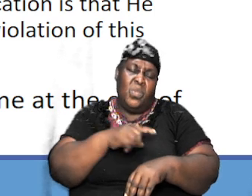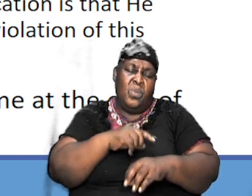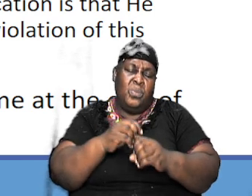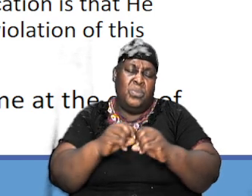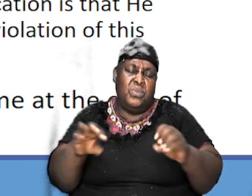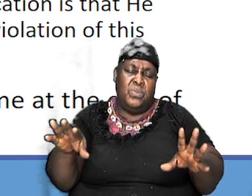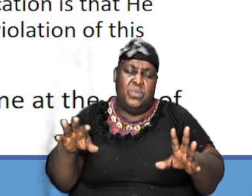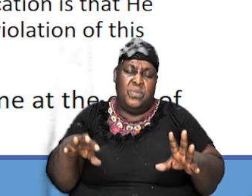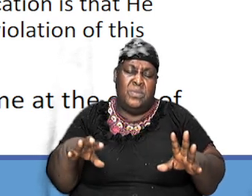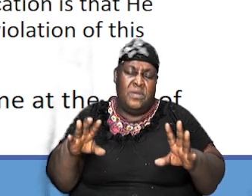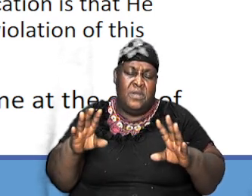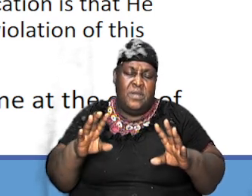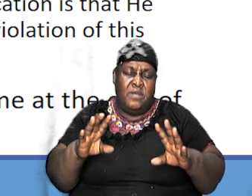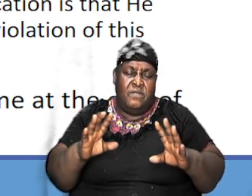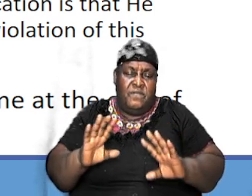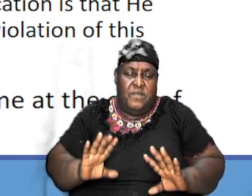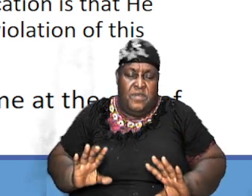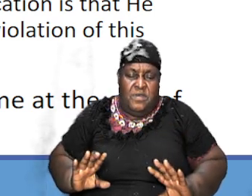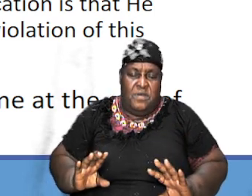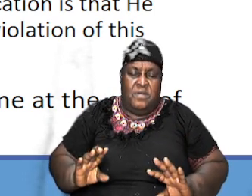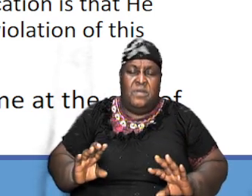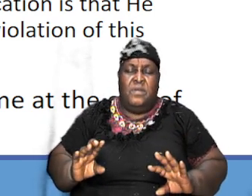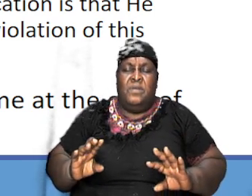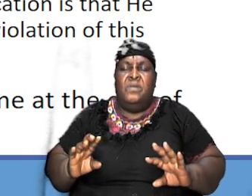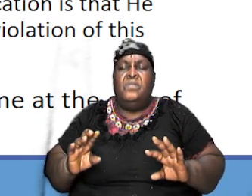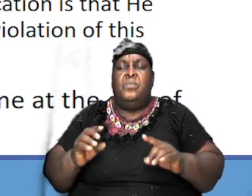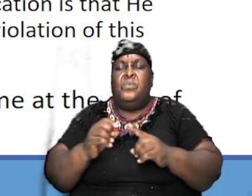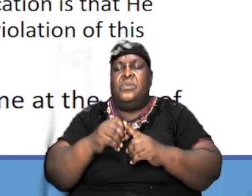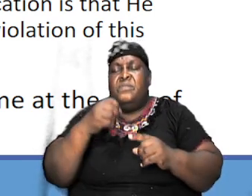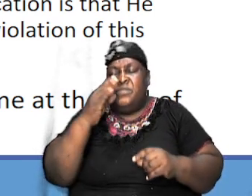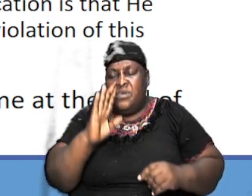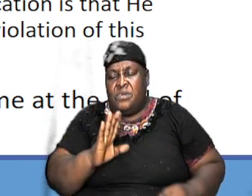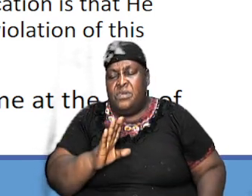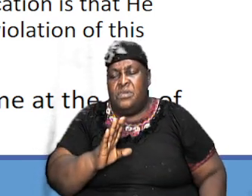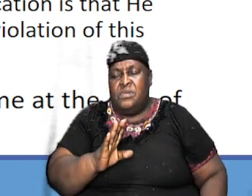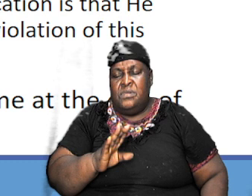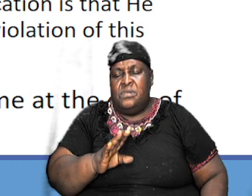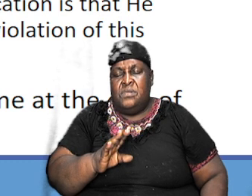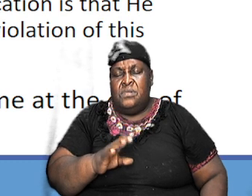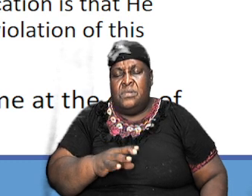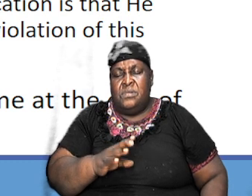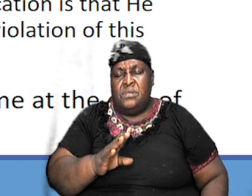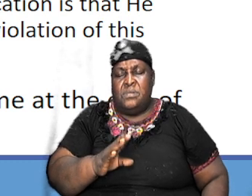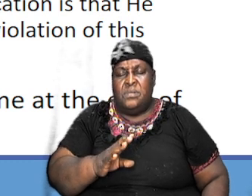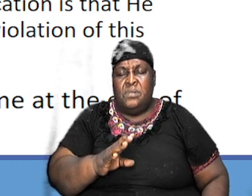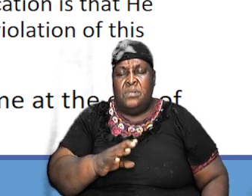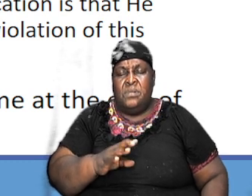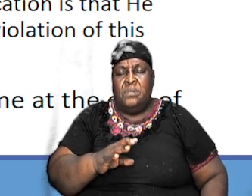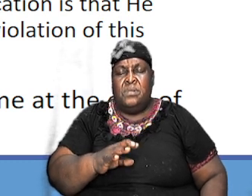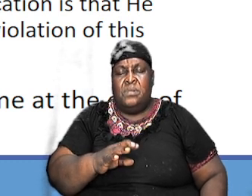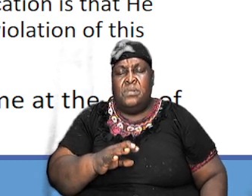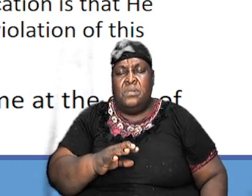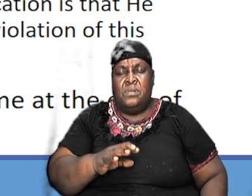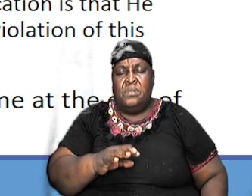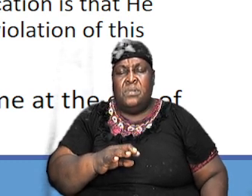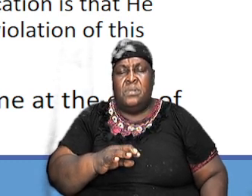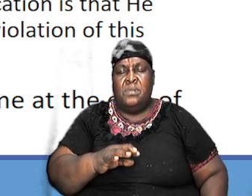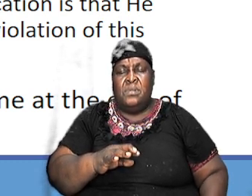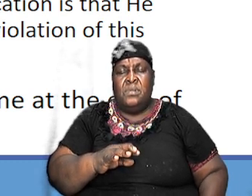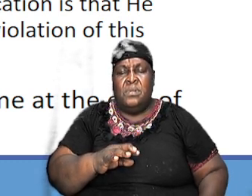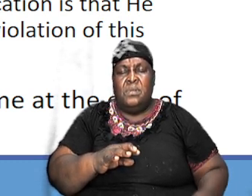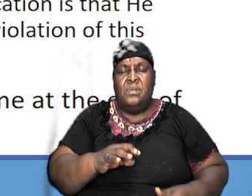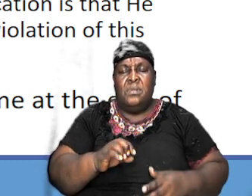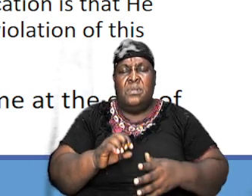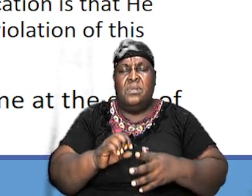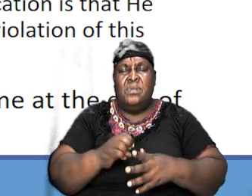We don't fear the word of God. You know, we don't fear God. And so, you know, even though we know, you know, sometimes